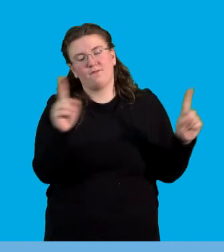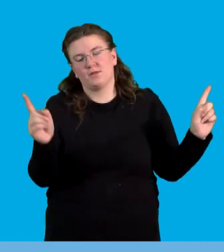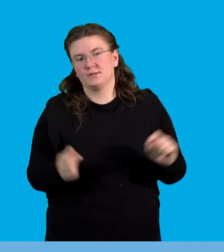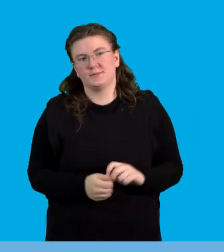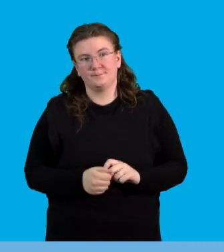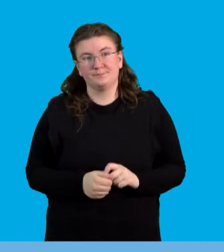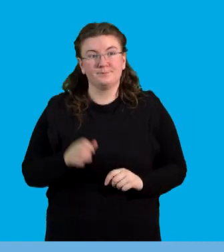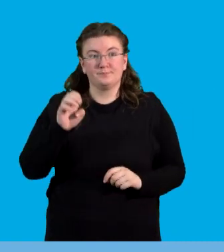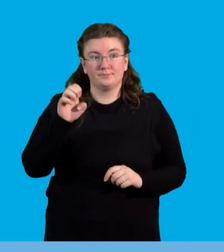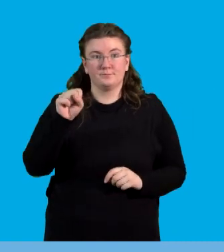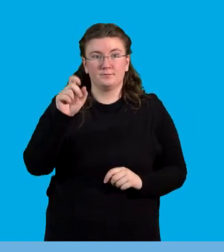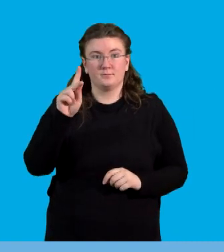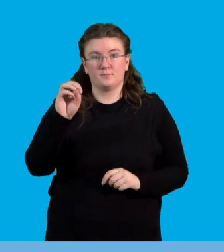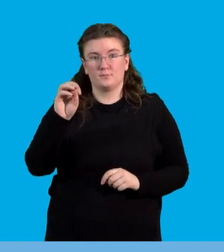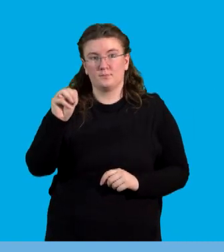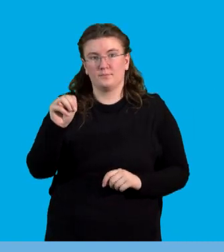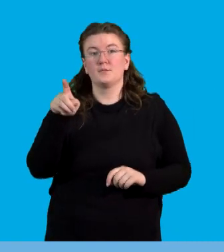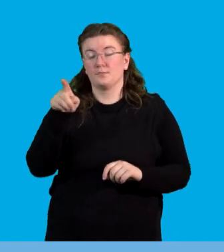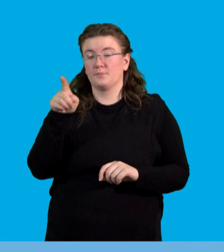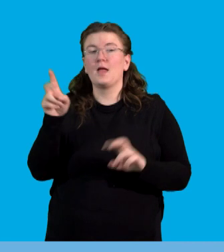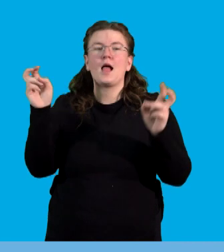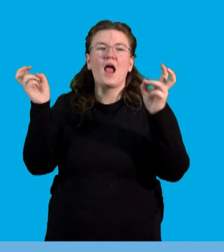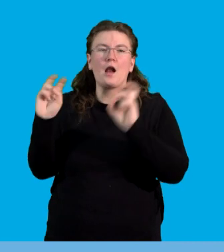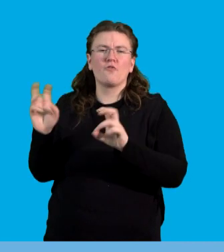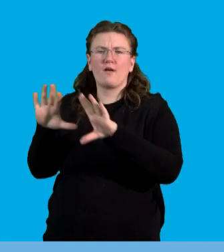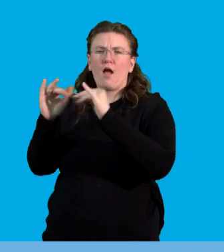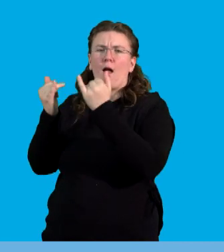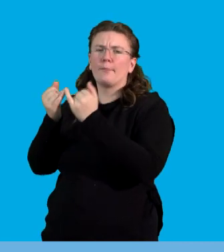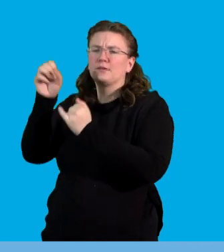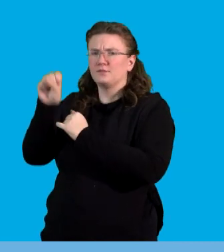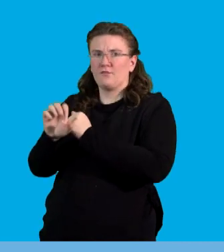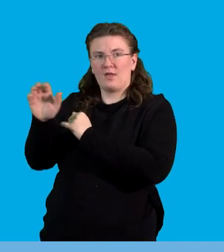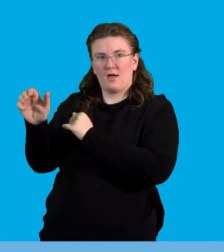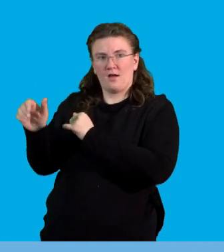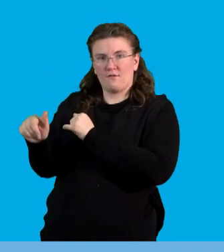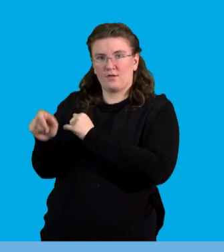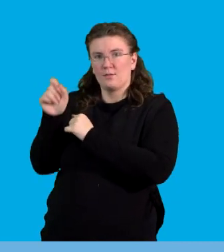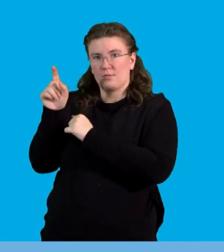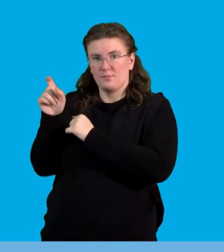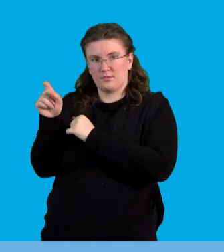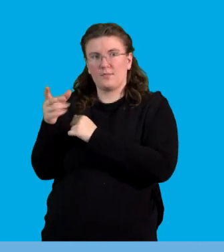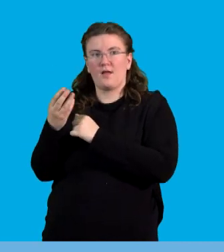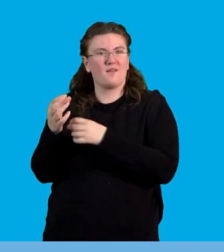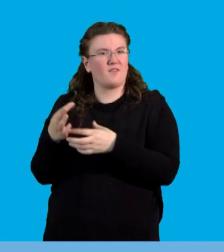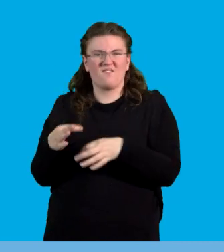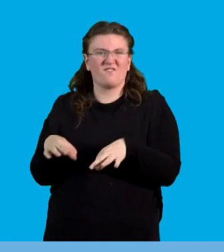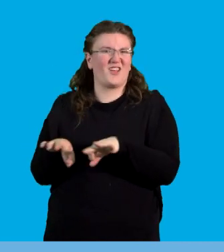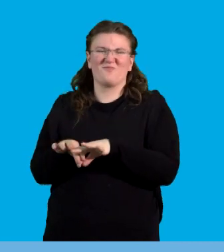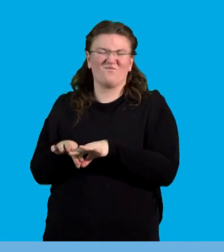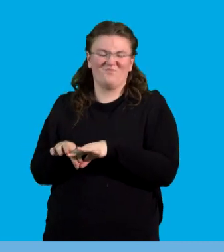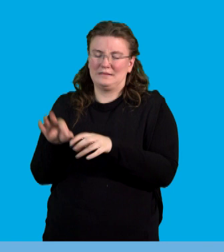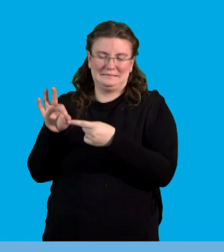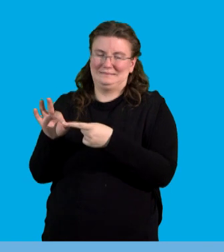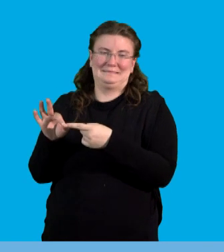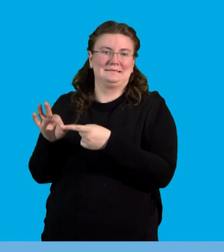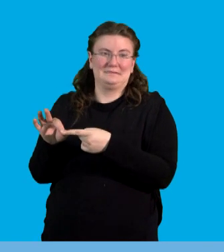then Eskom, that's now the Electricity Supply Commission of South Africa, which a value of which is not exact. And